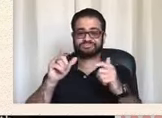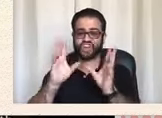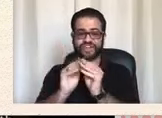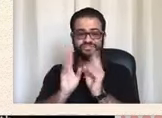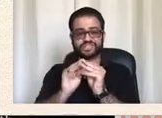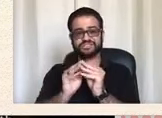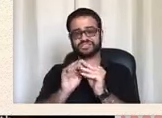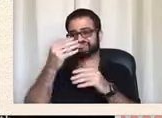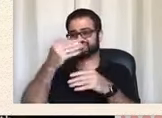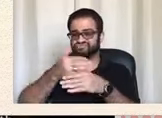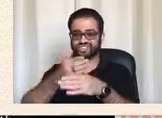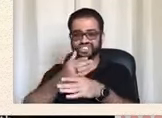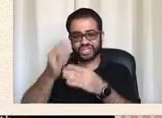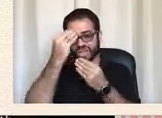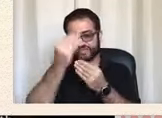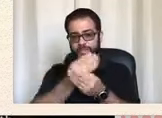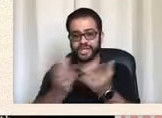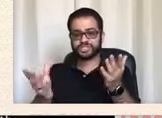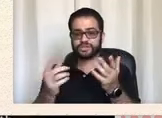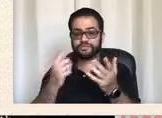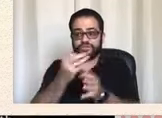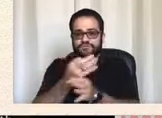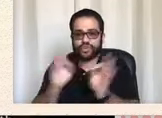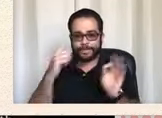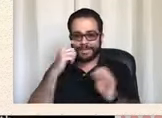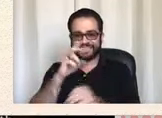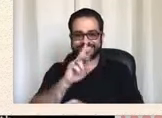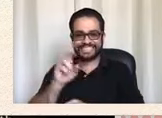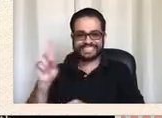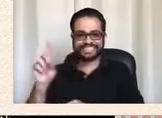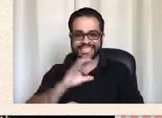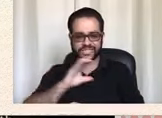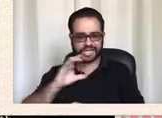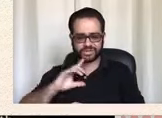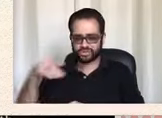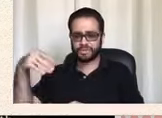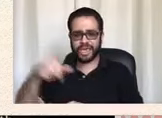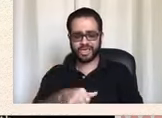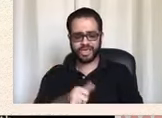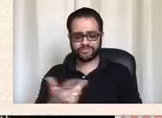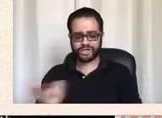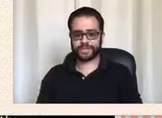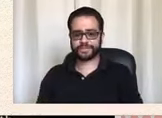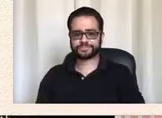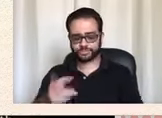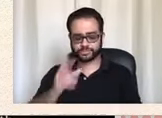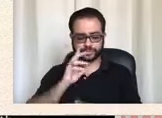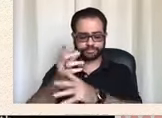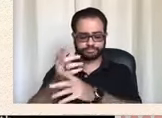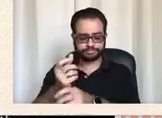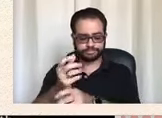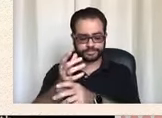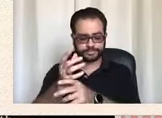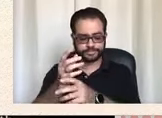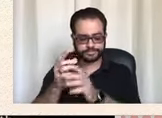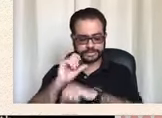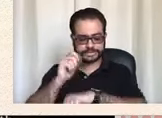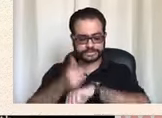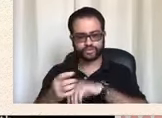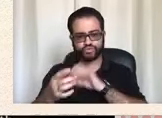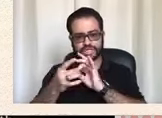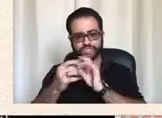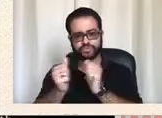you guys at no charge because the DD Council covers the cost. You're going to get to develop relationships with these people. They